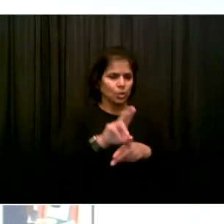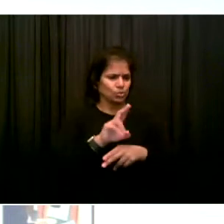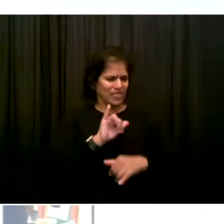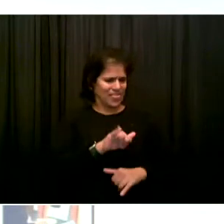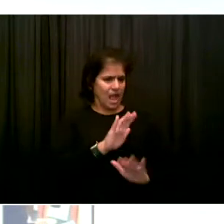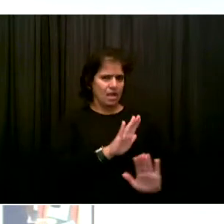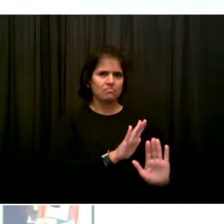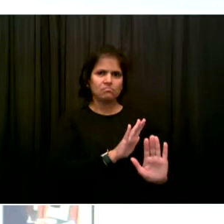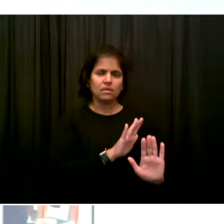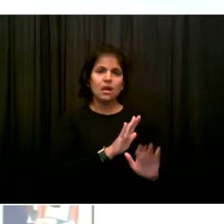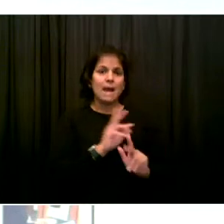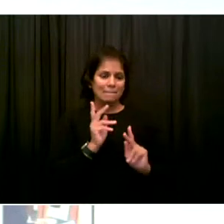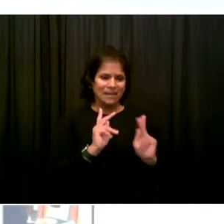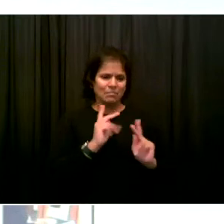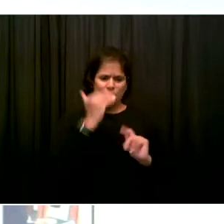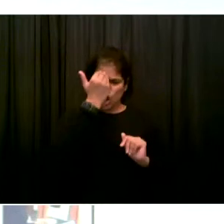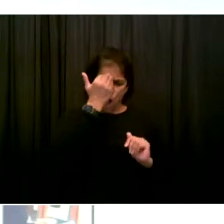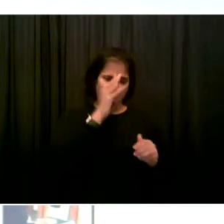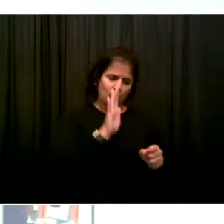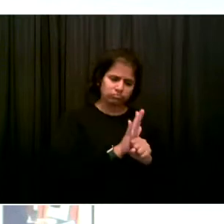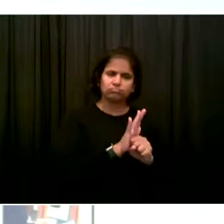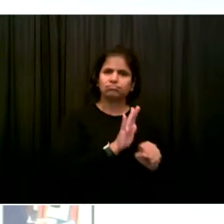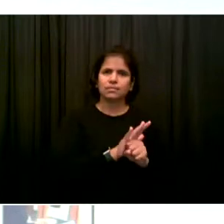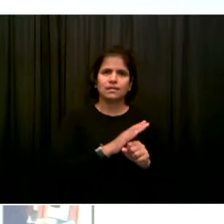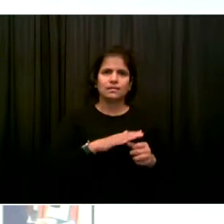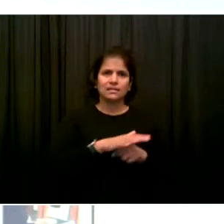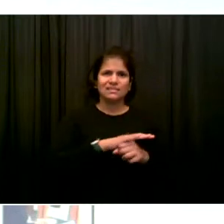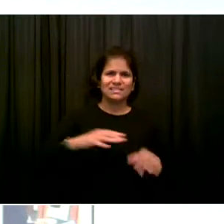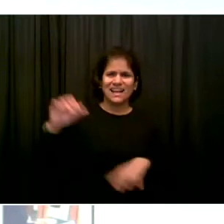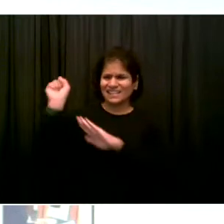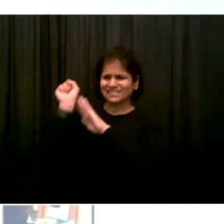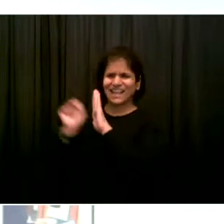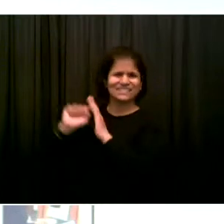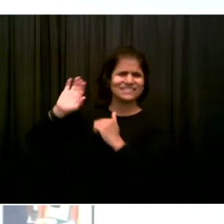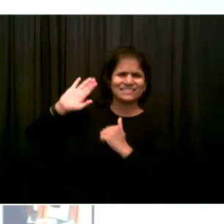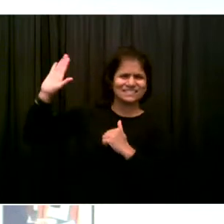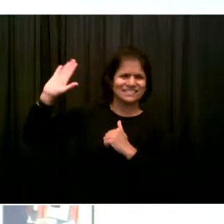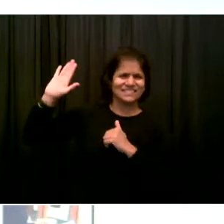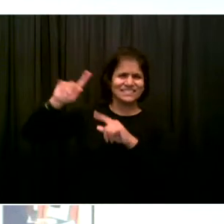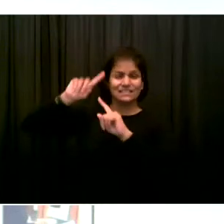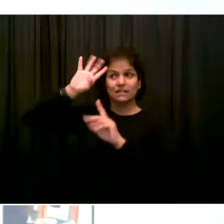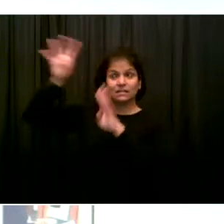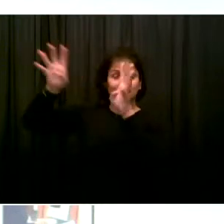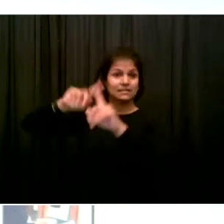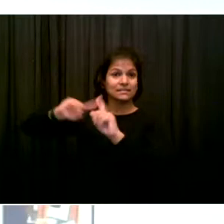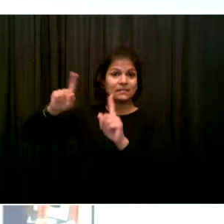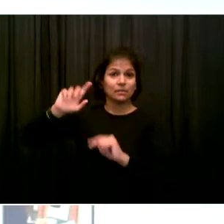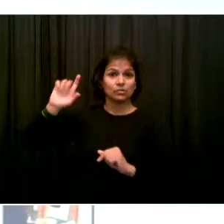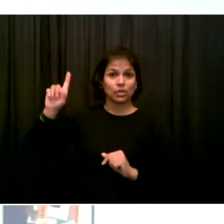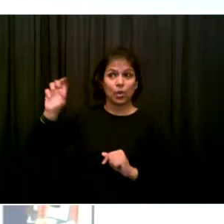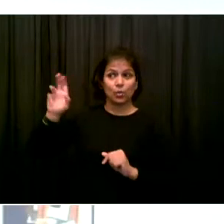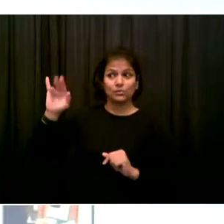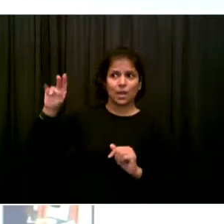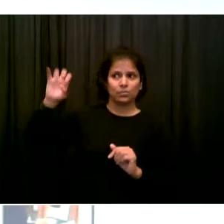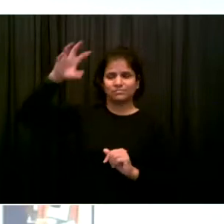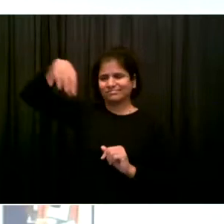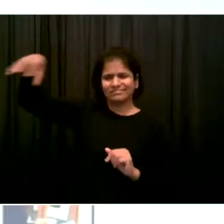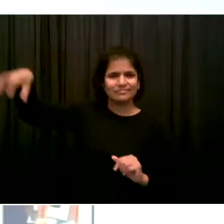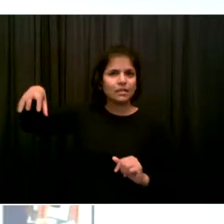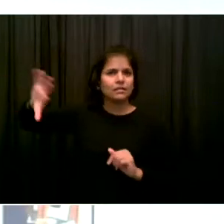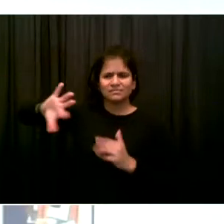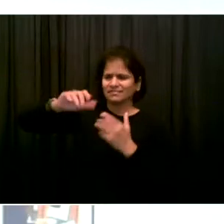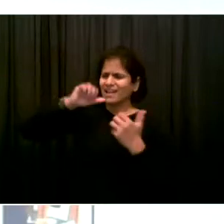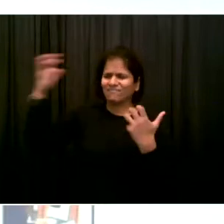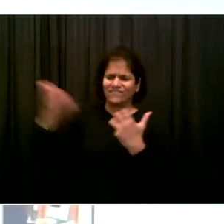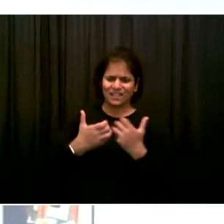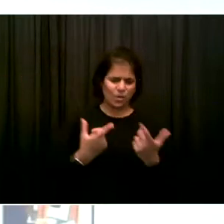forward that approach. And as you know, Ruvain, we continue to report our test positivity by zip